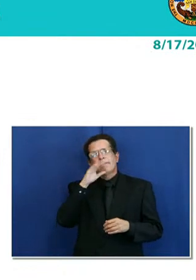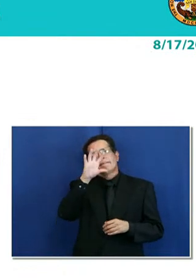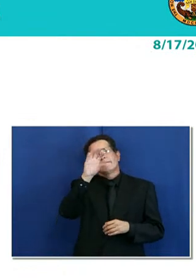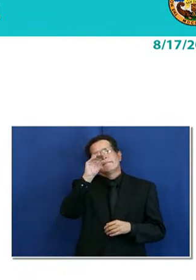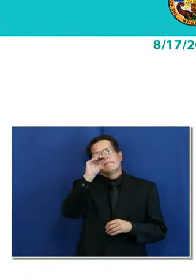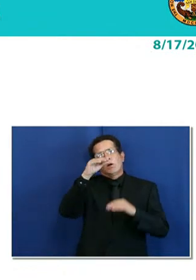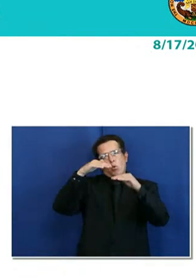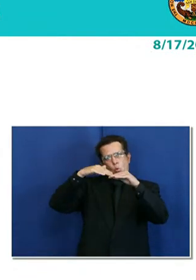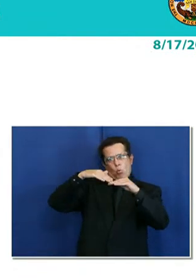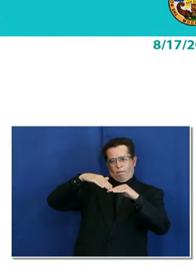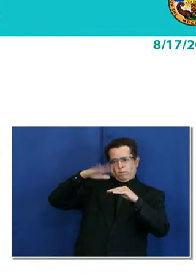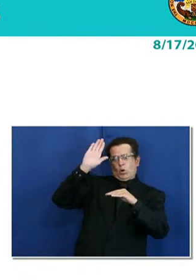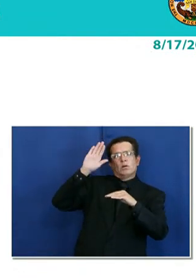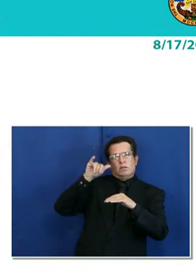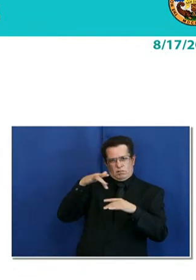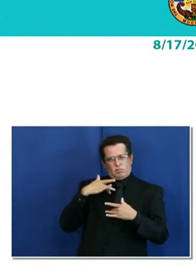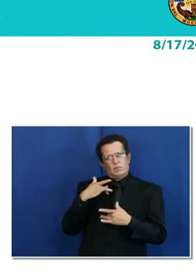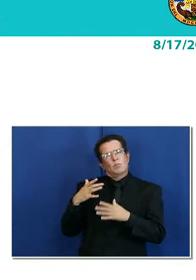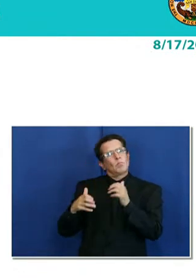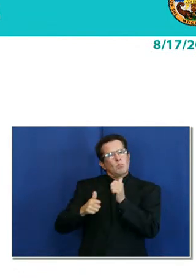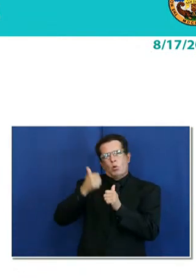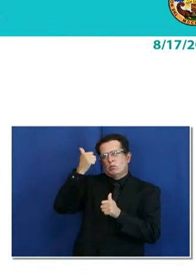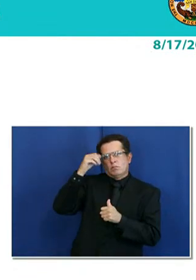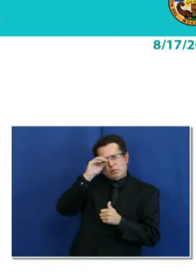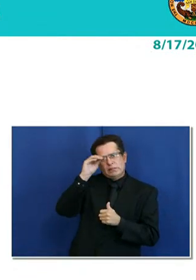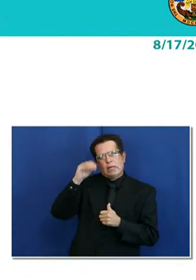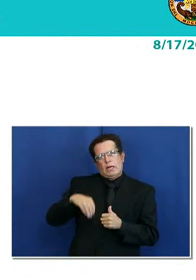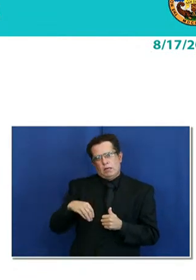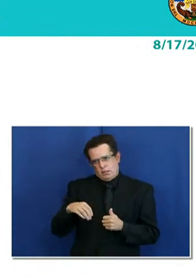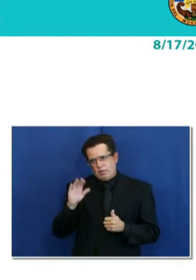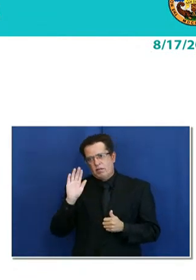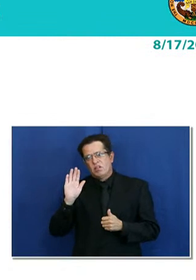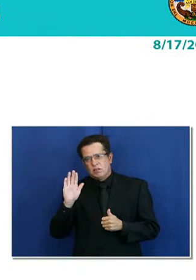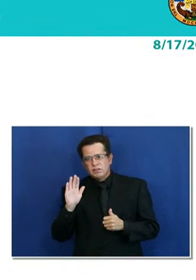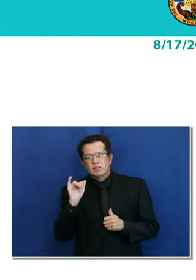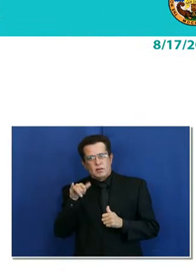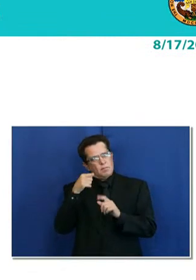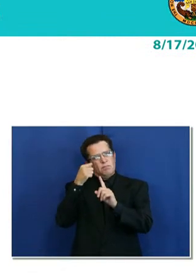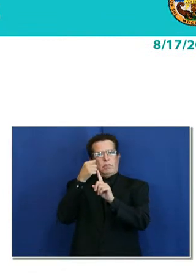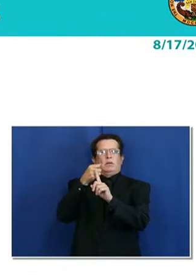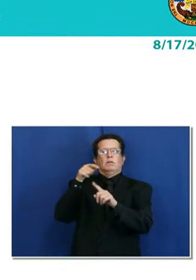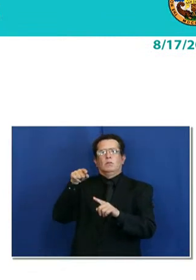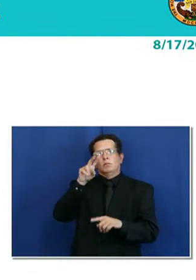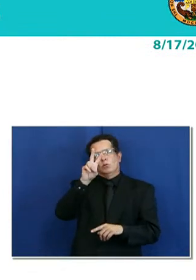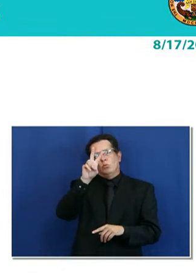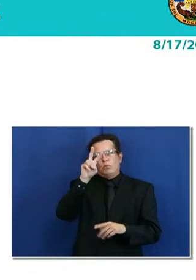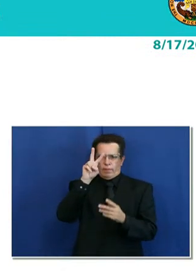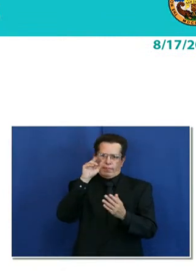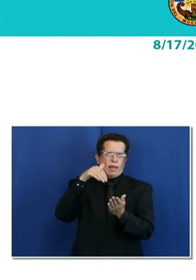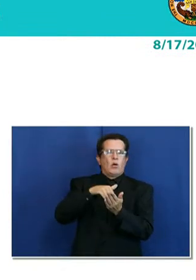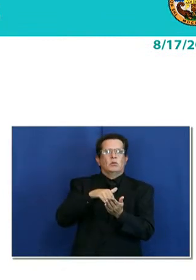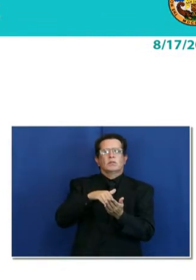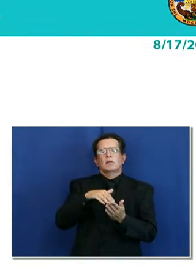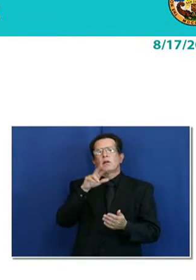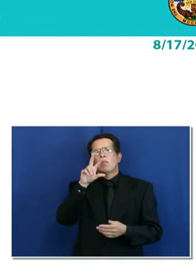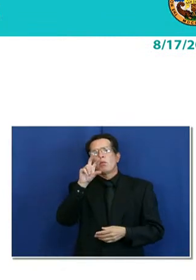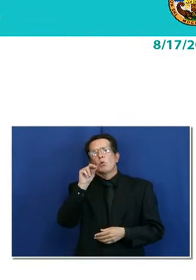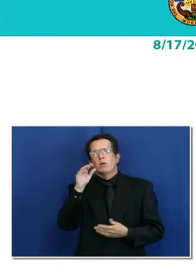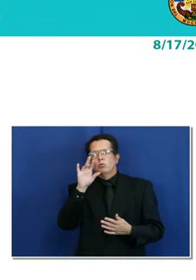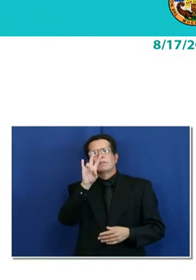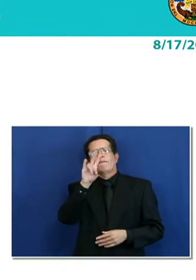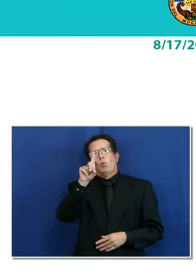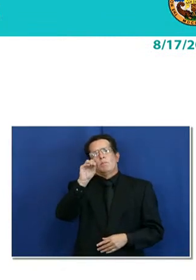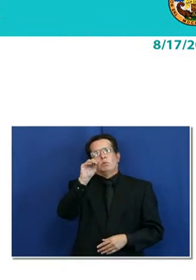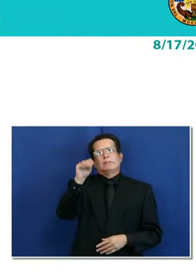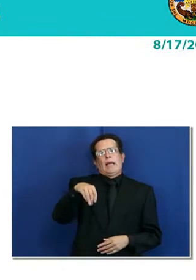of age and older represent the majority of these cases, 2,030 or